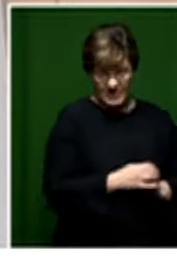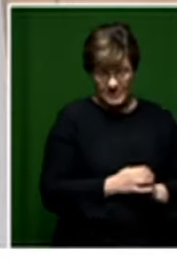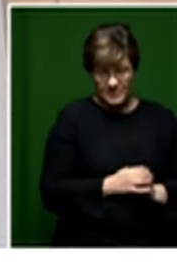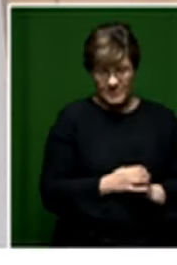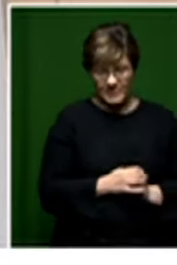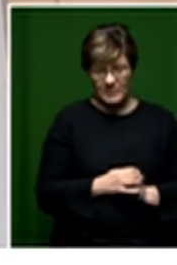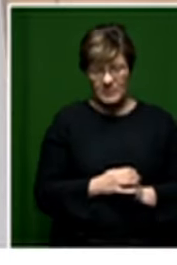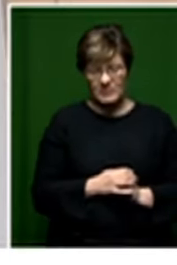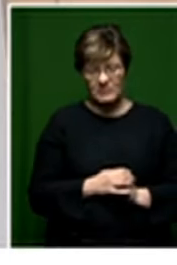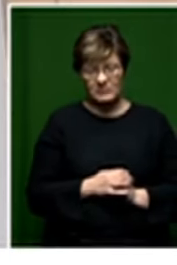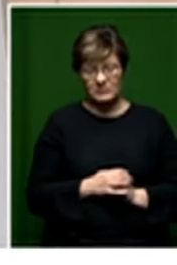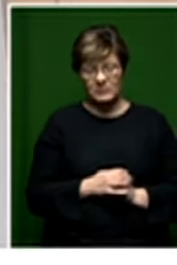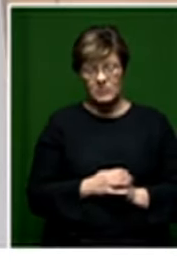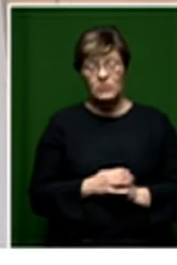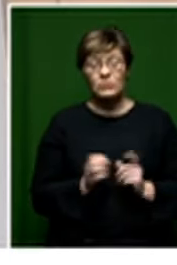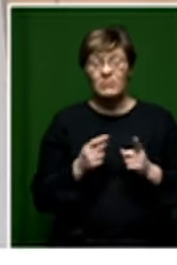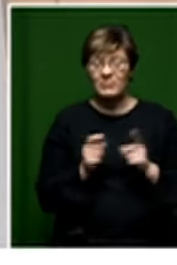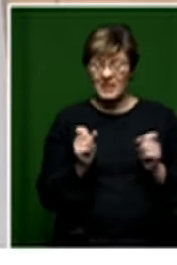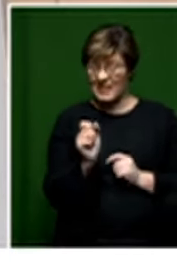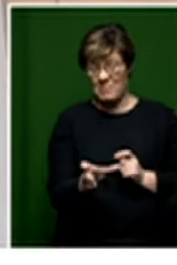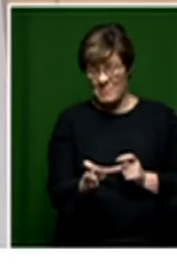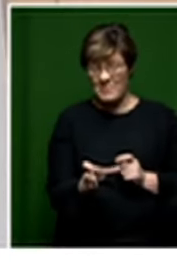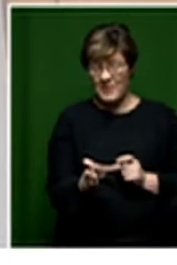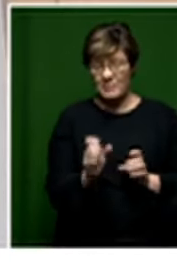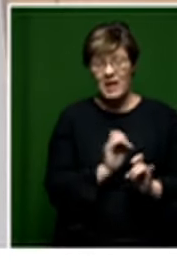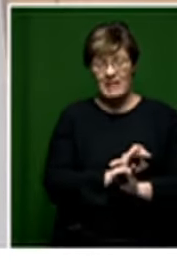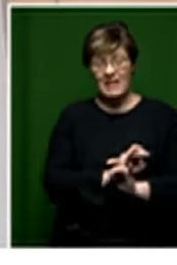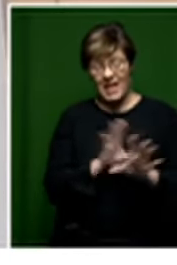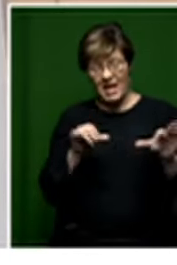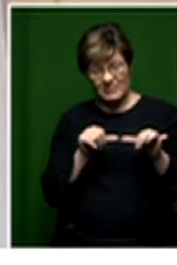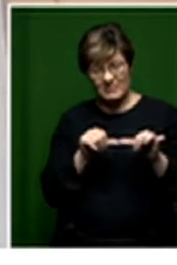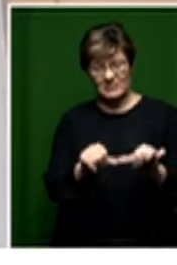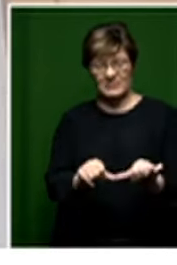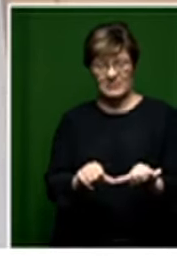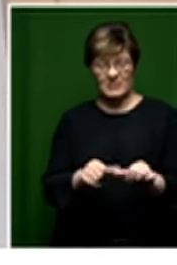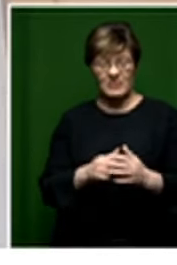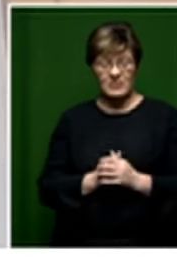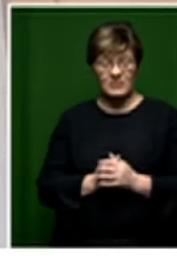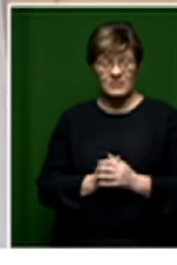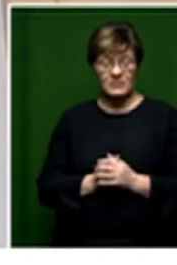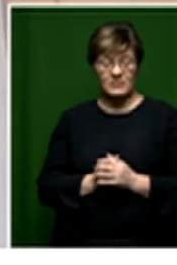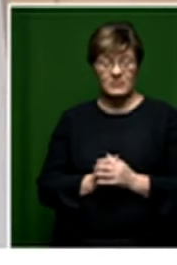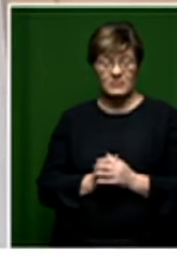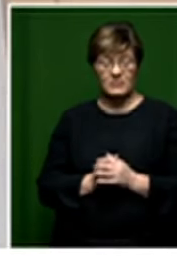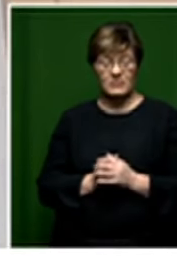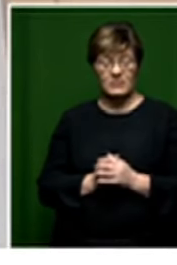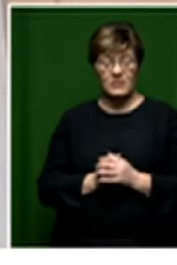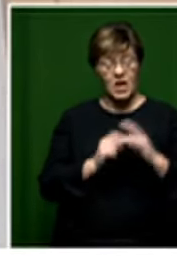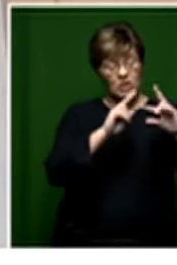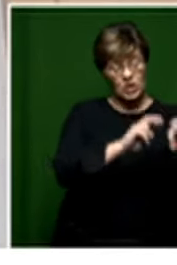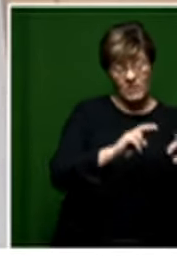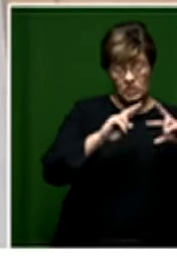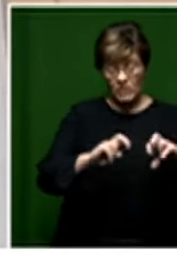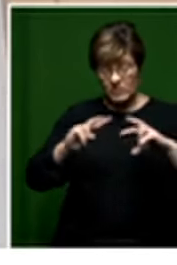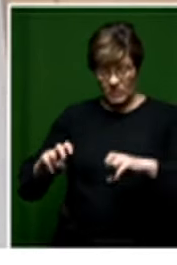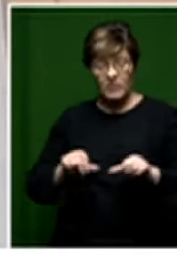is that big disparity, and it's clear that it's remained over, certainly over successive rounds of